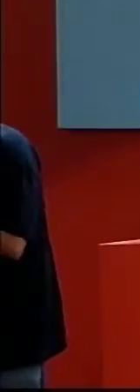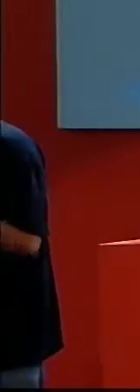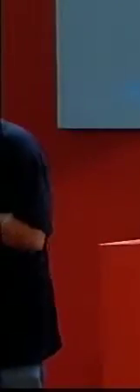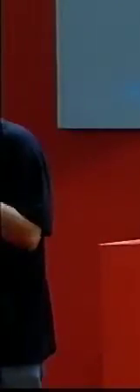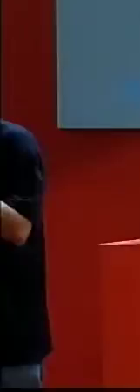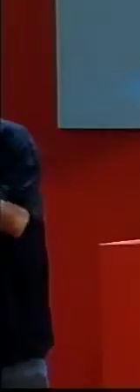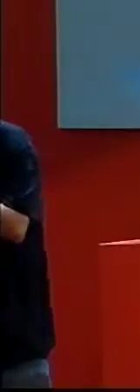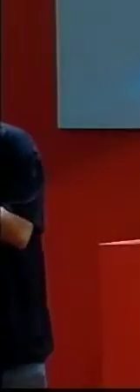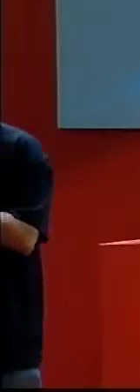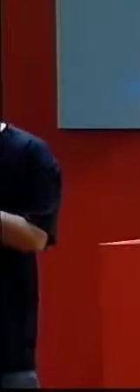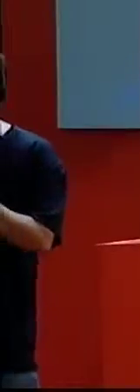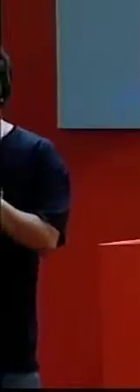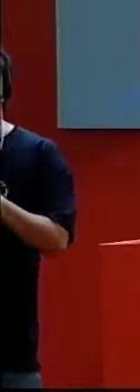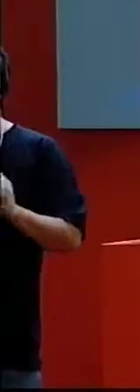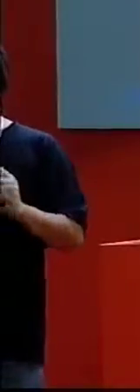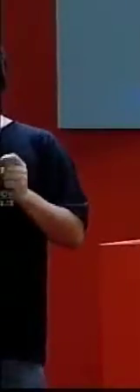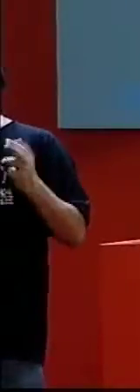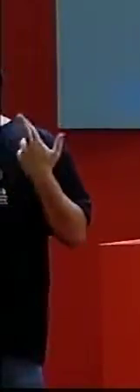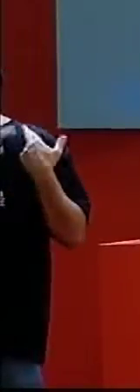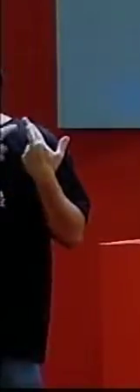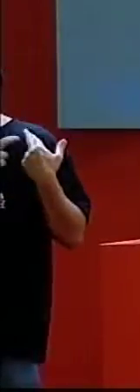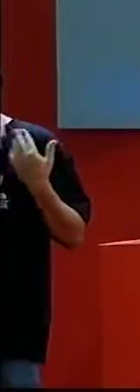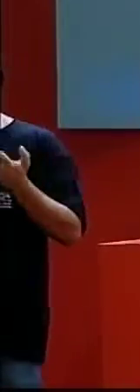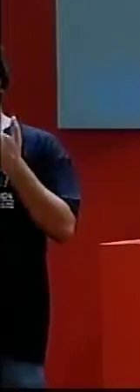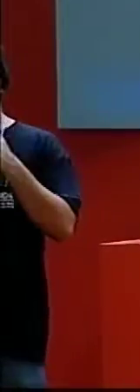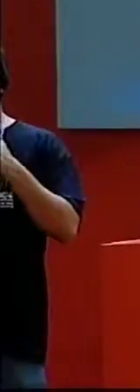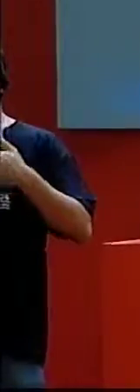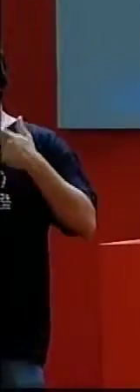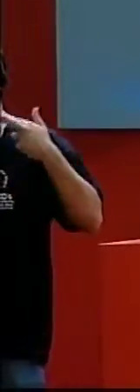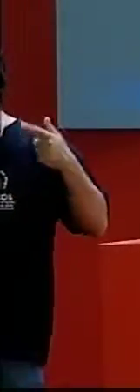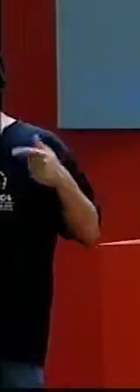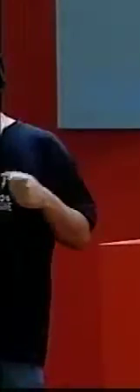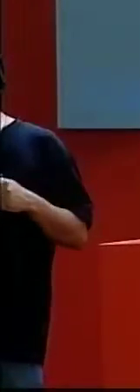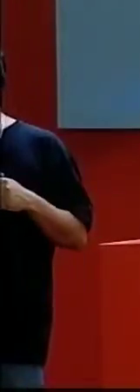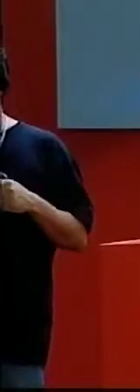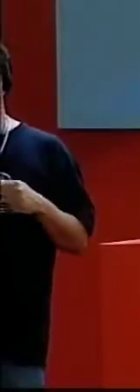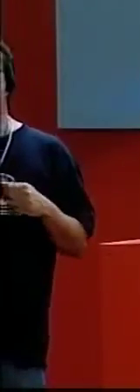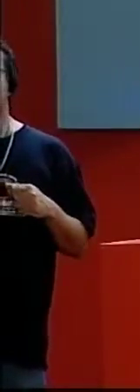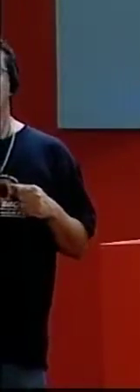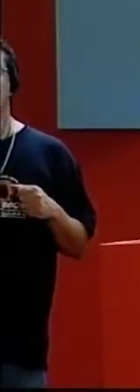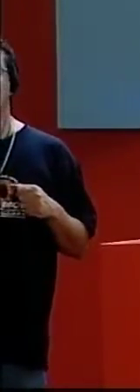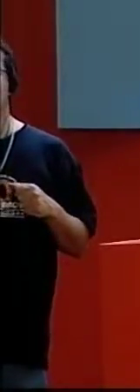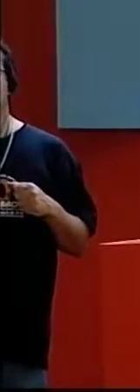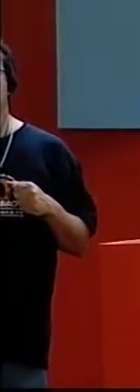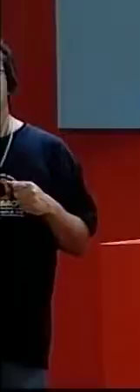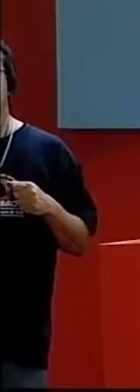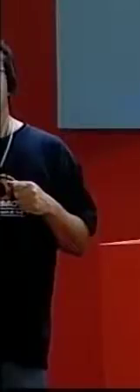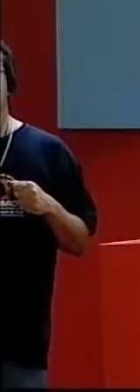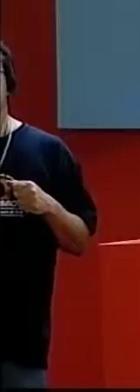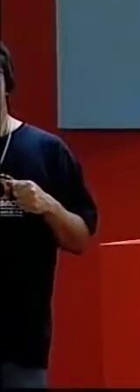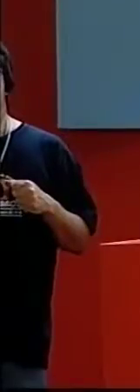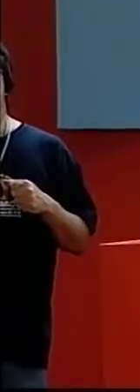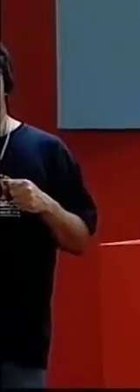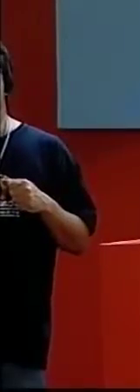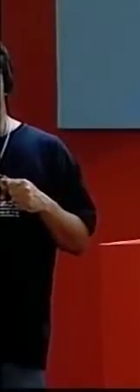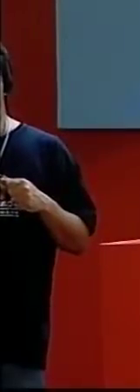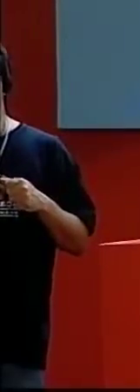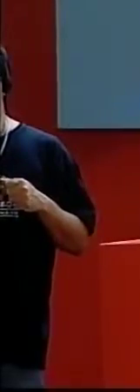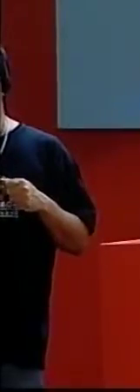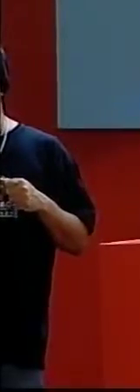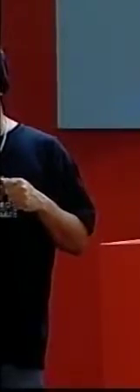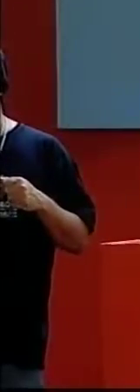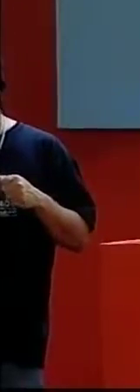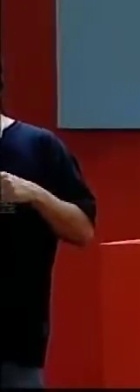the solutions, who is responsible, and what is the, at least in the climate negotiations, there